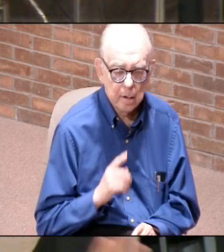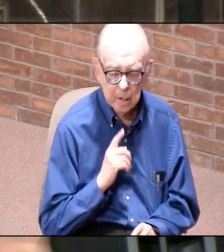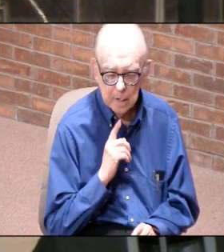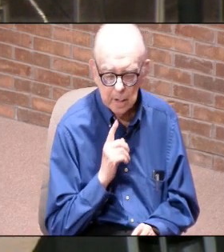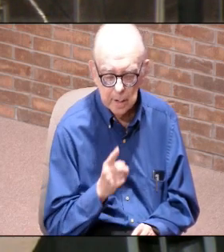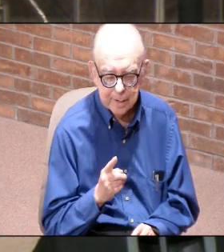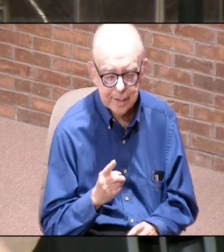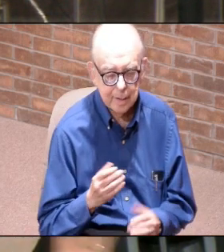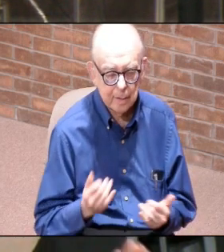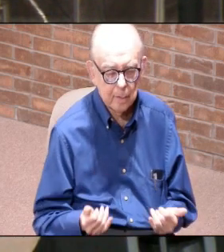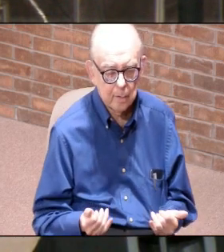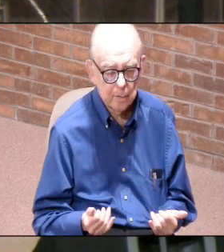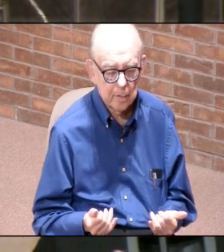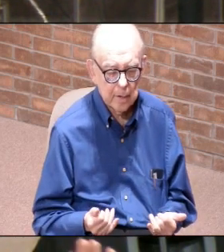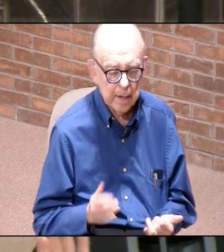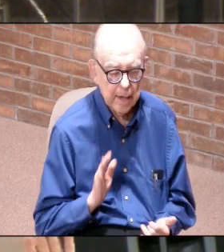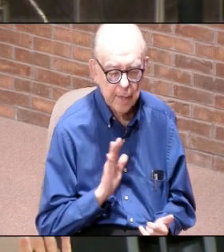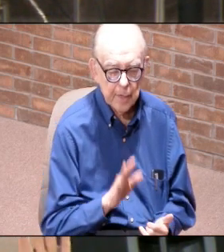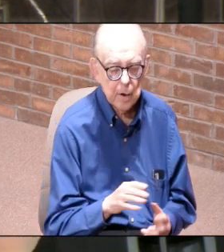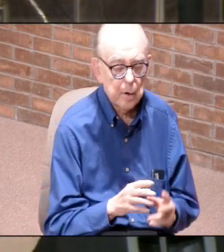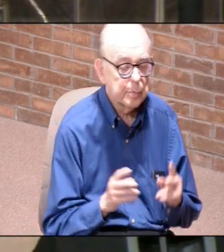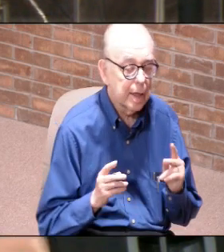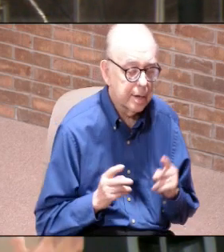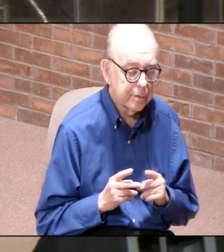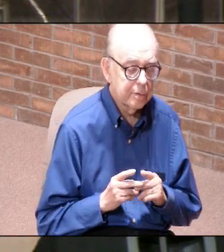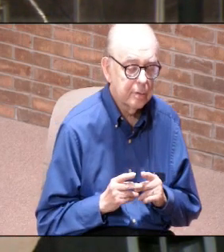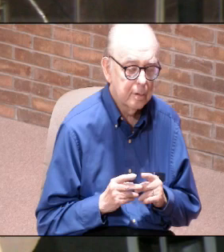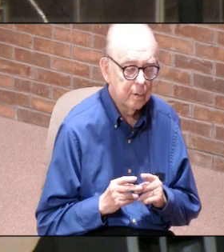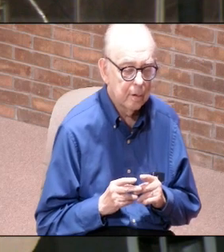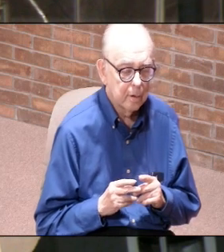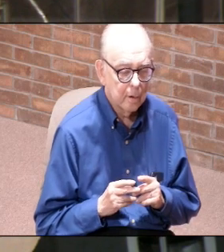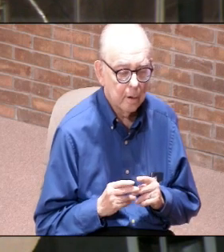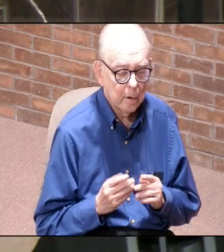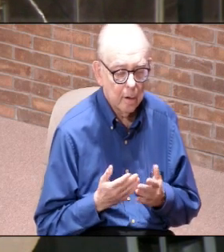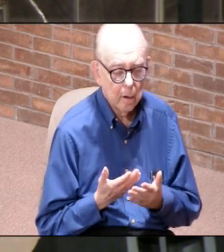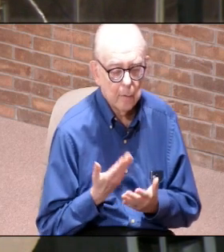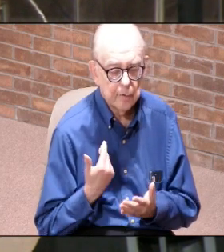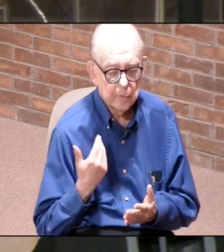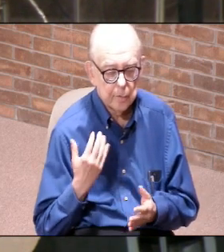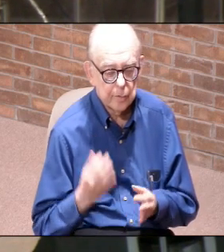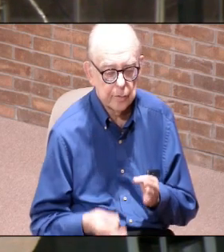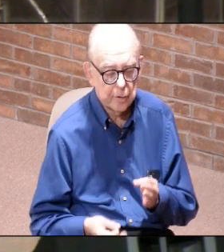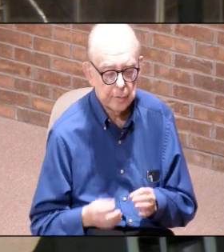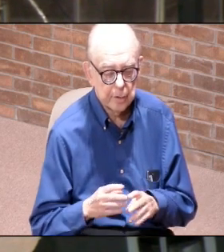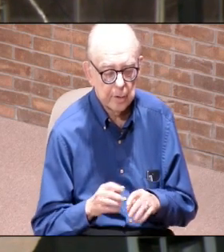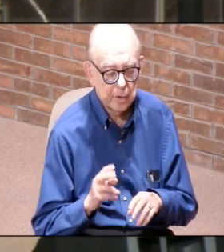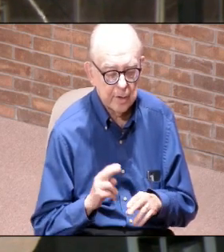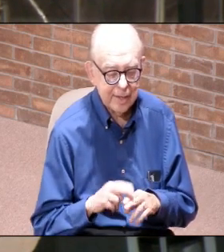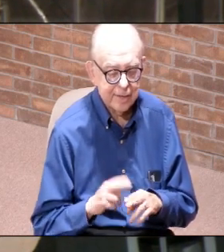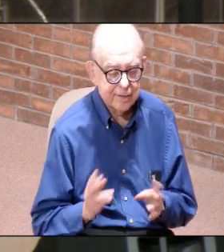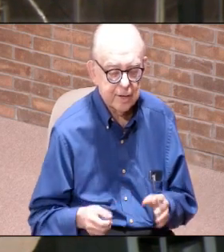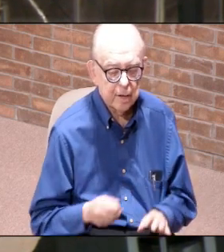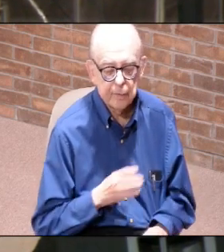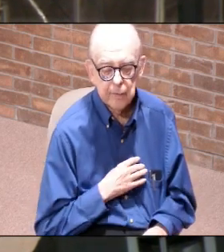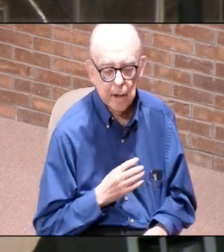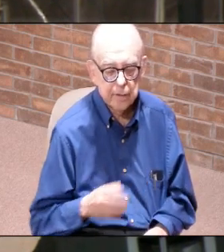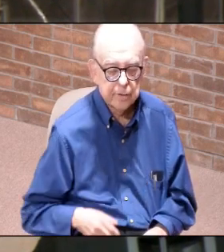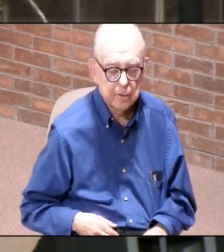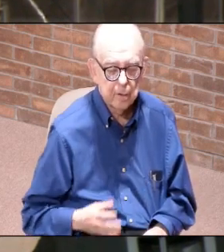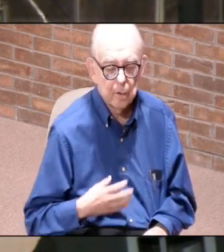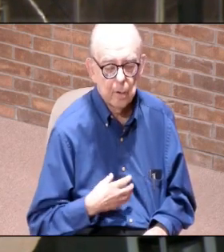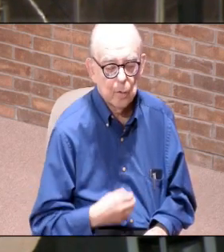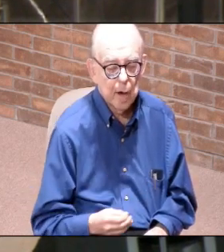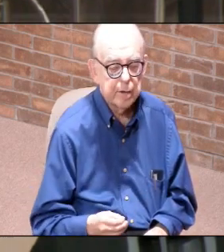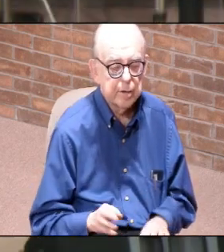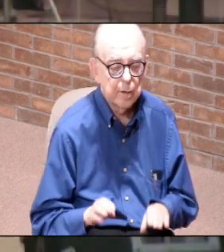Everybody is now in their location before the judgment seat of Christ or the great white throne. Lost